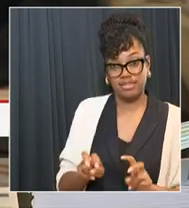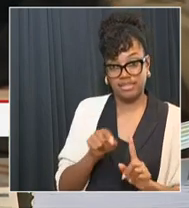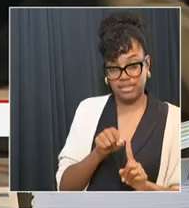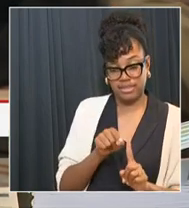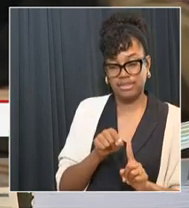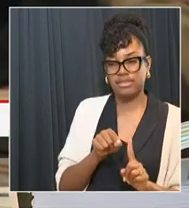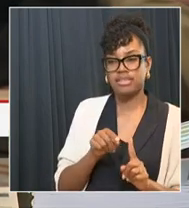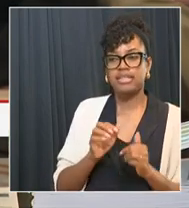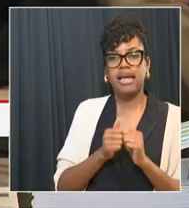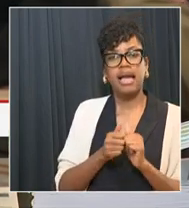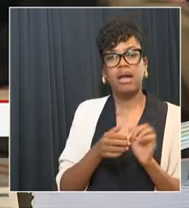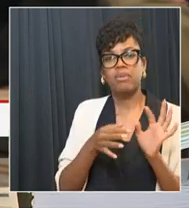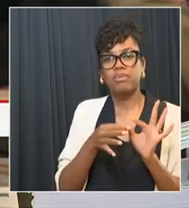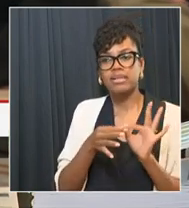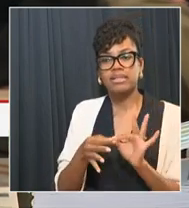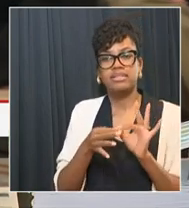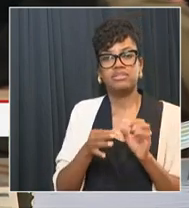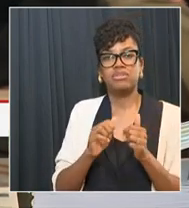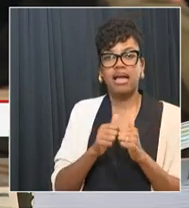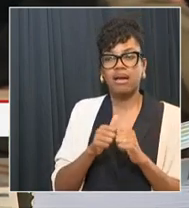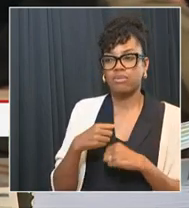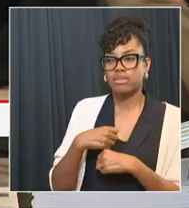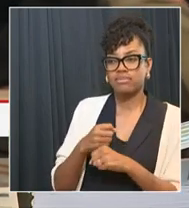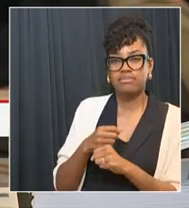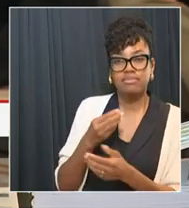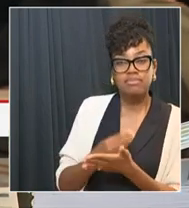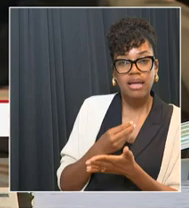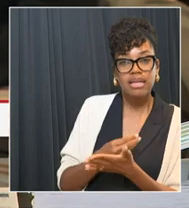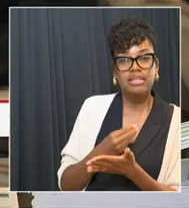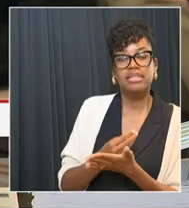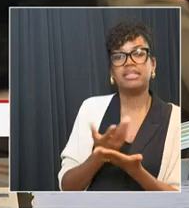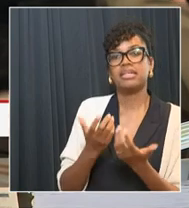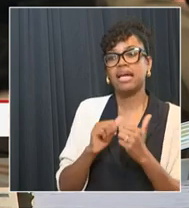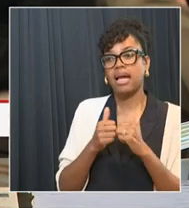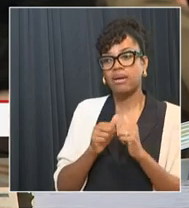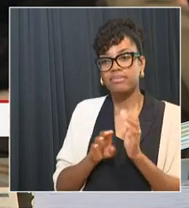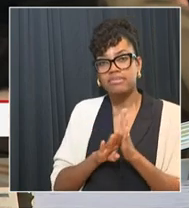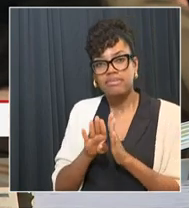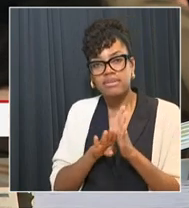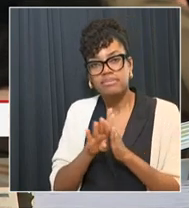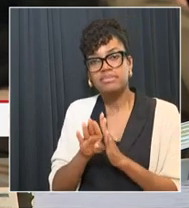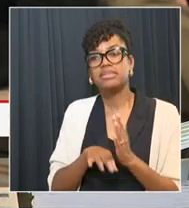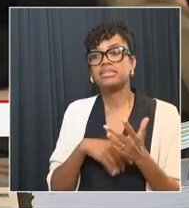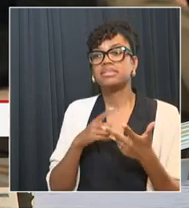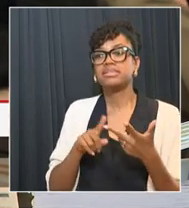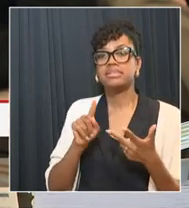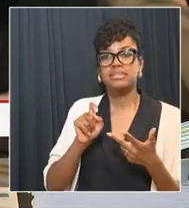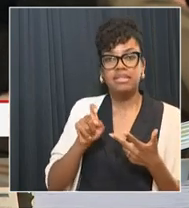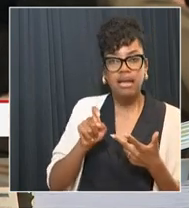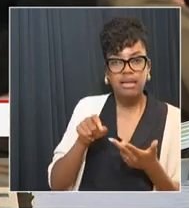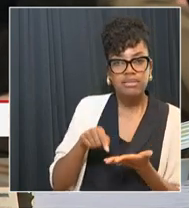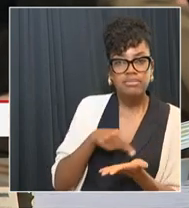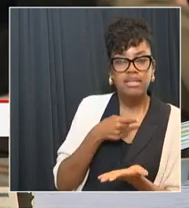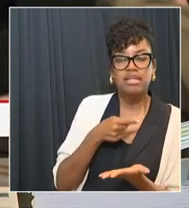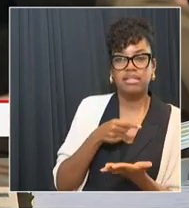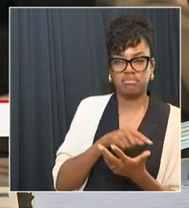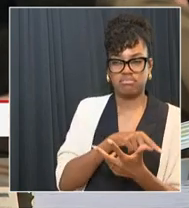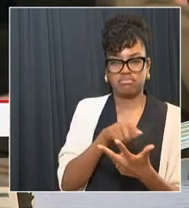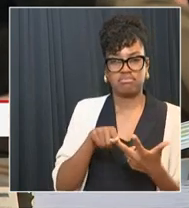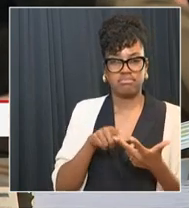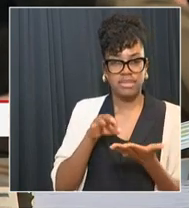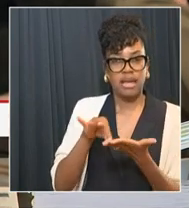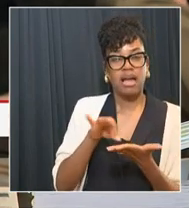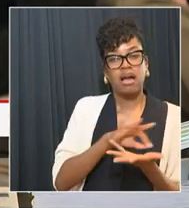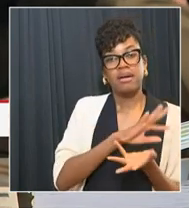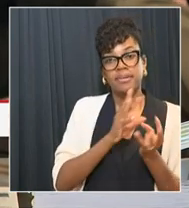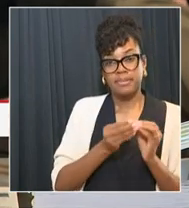how we generate revenue, ancillary development, income taxes paid, all of those